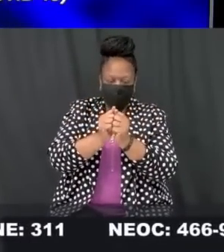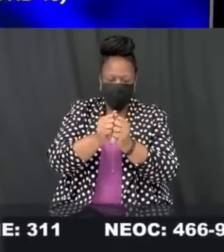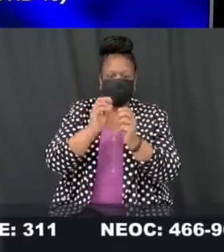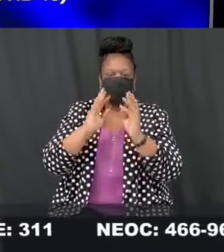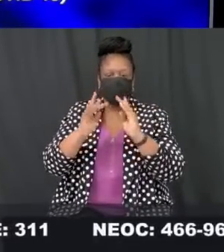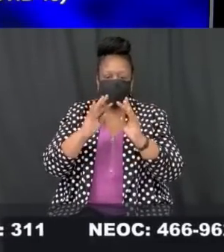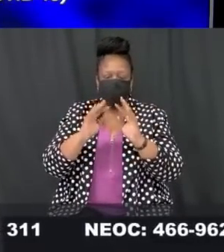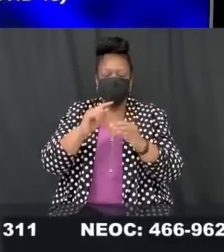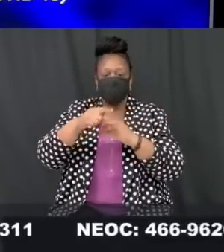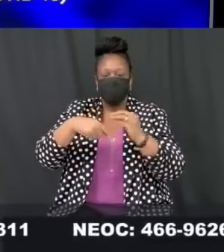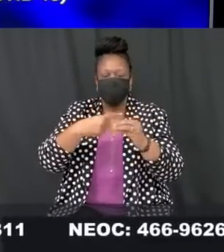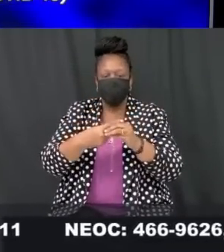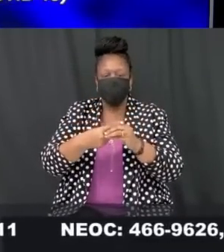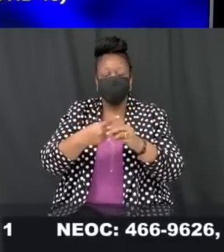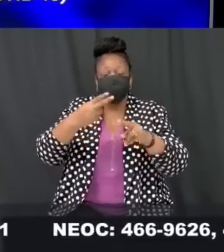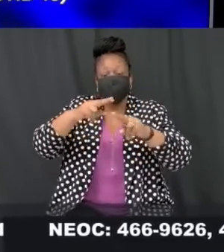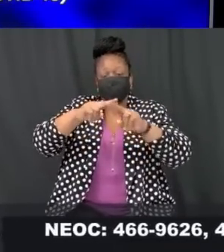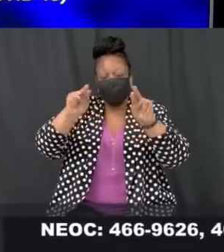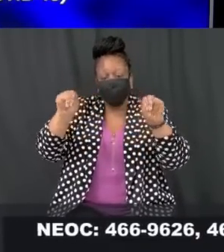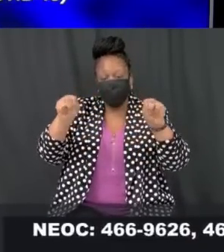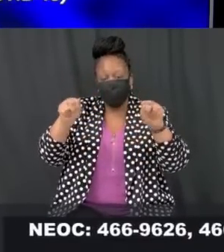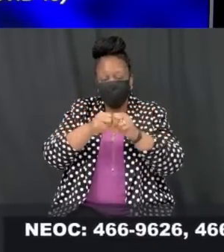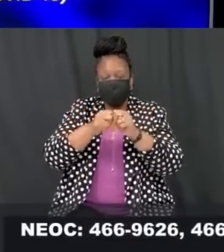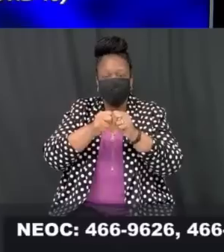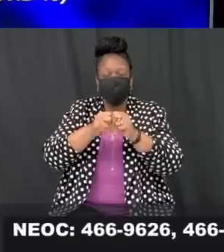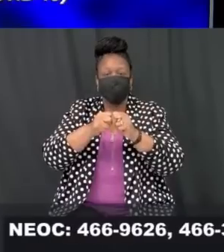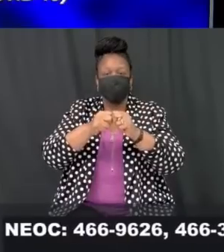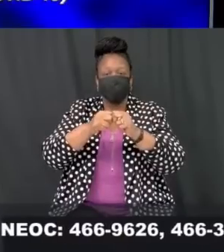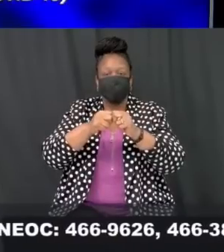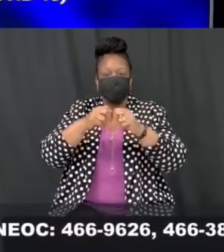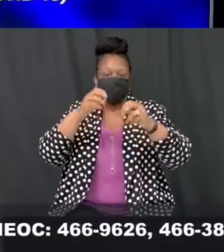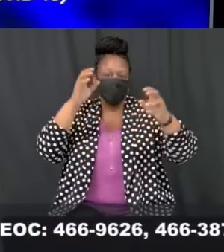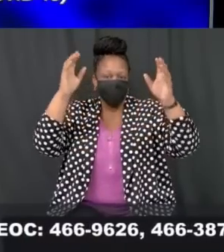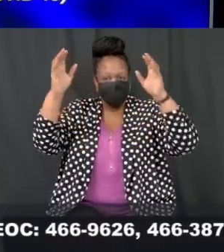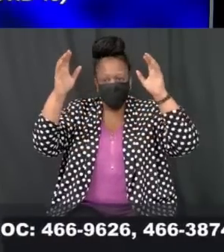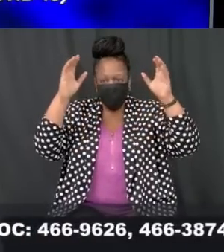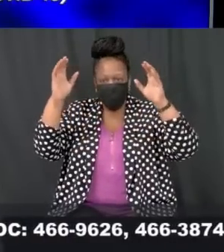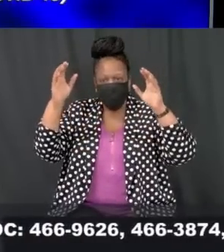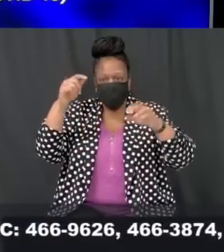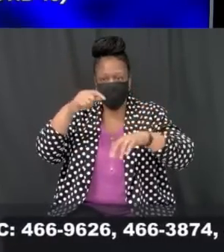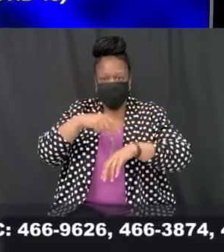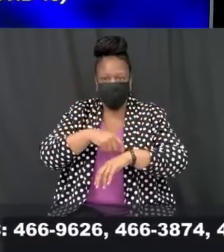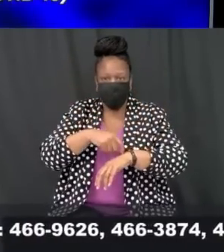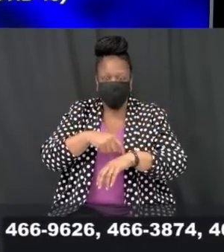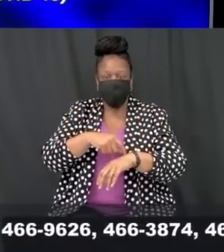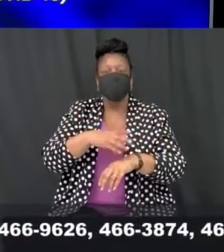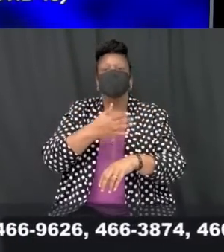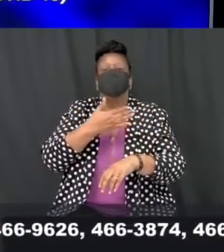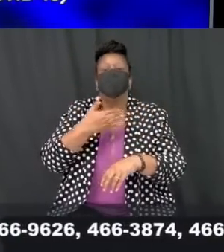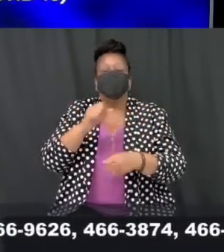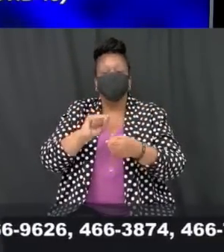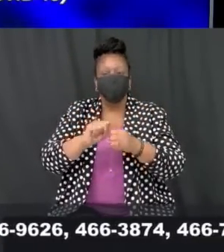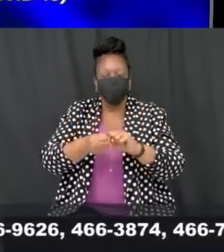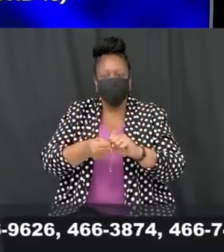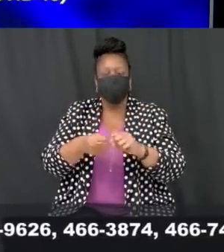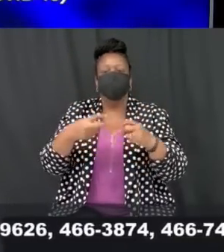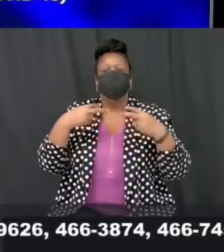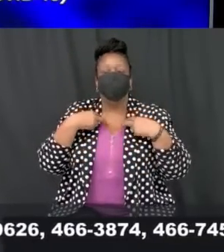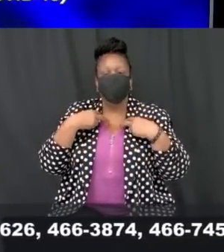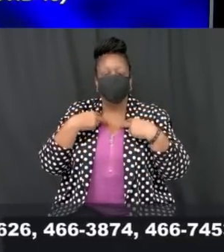approved in a virtual form. So you will see that it will be a virtual edition